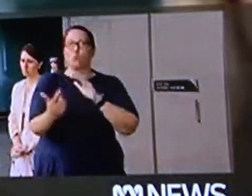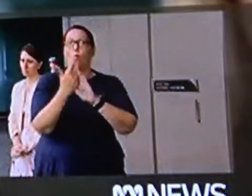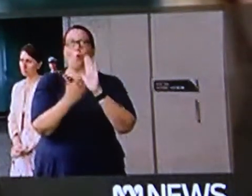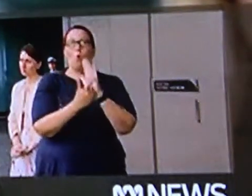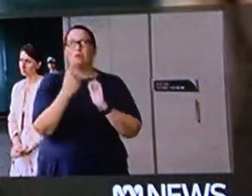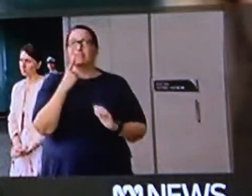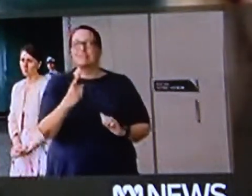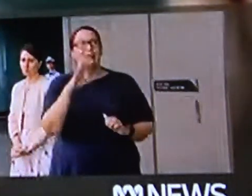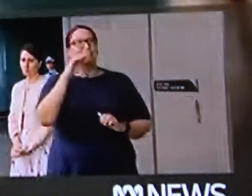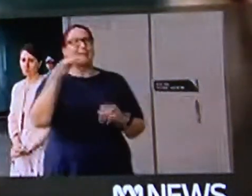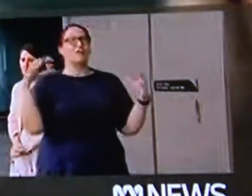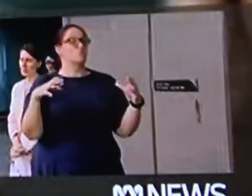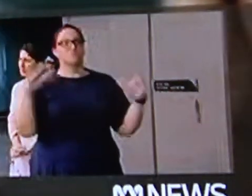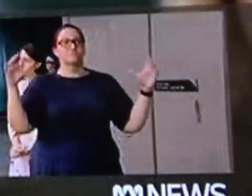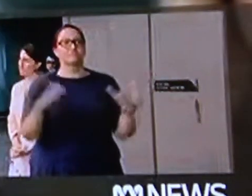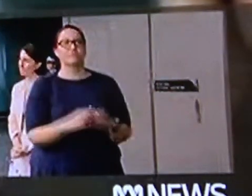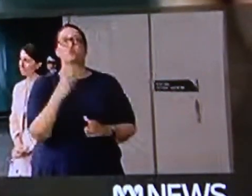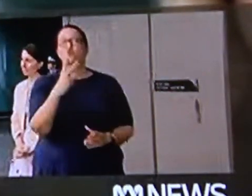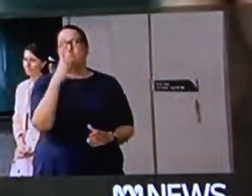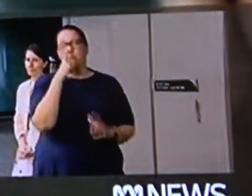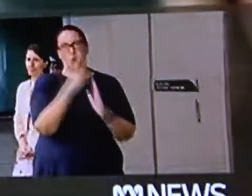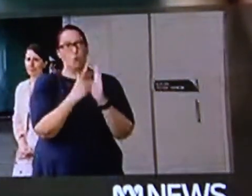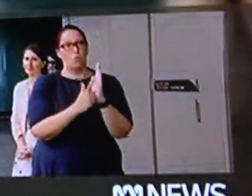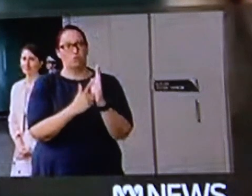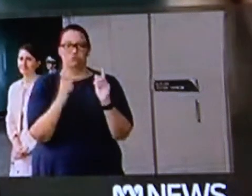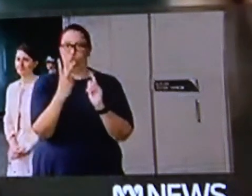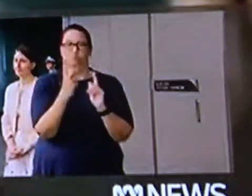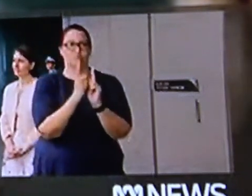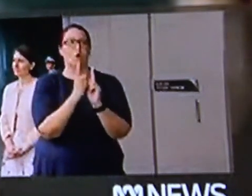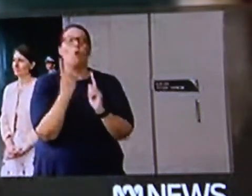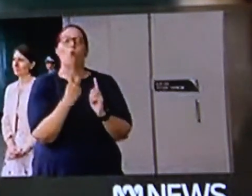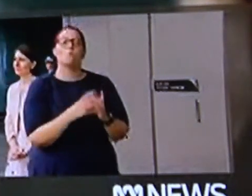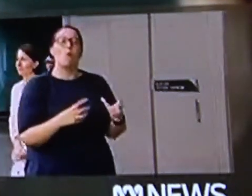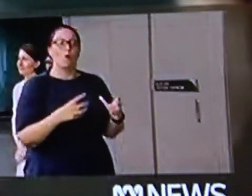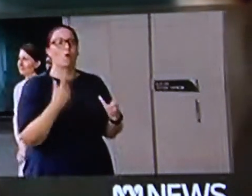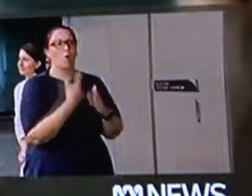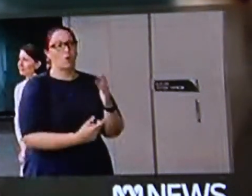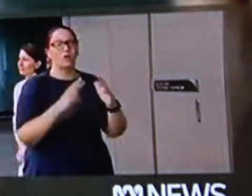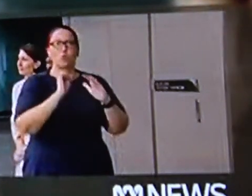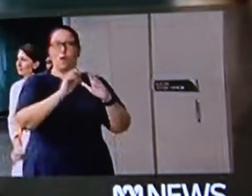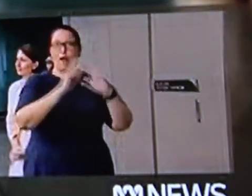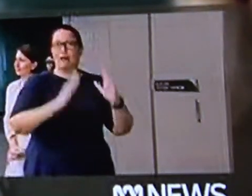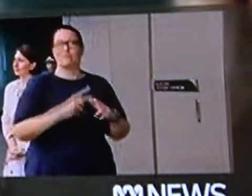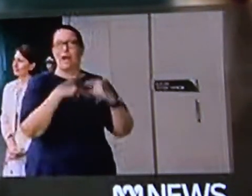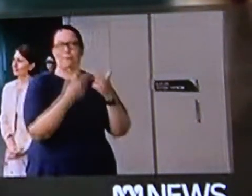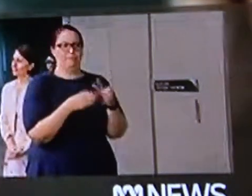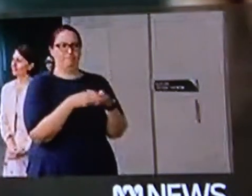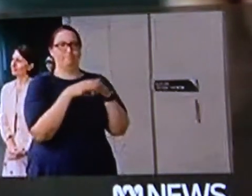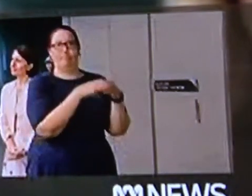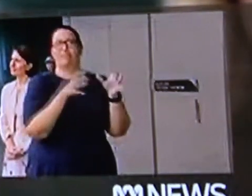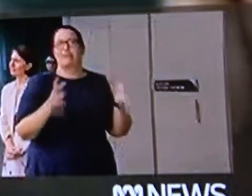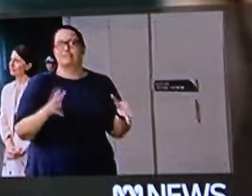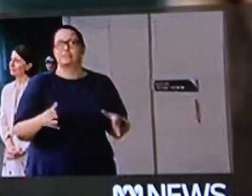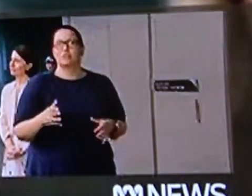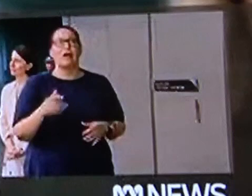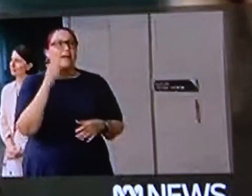That's sensible. We don't want to have to enforce these laws. We want to work with you. So we would just ask the public to read up